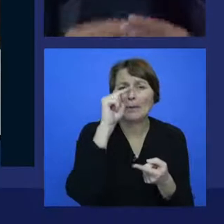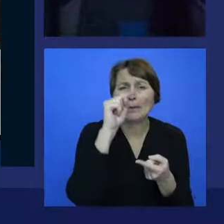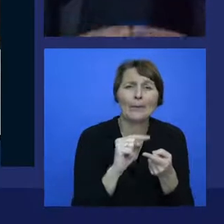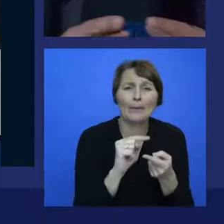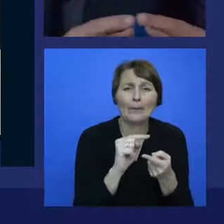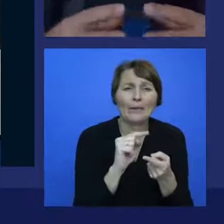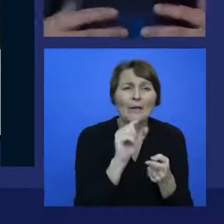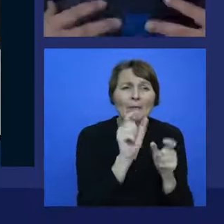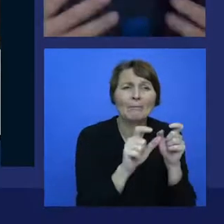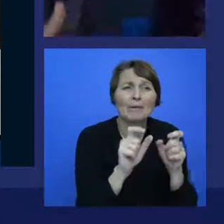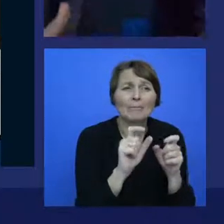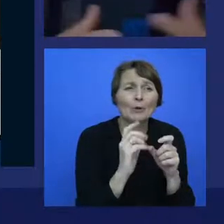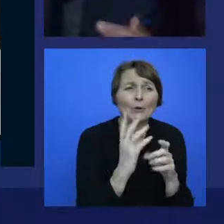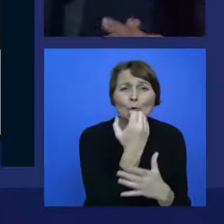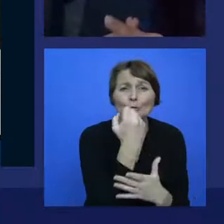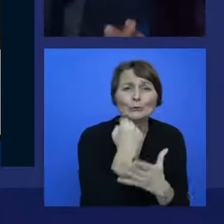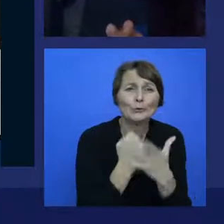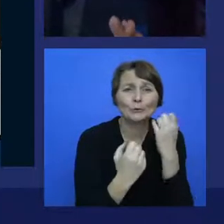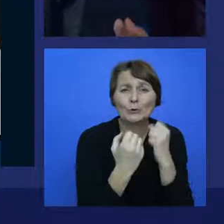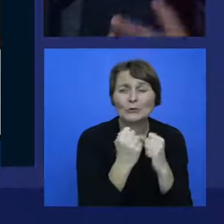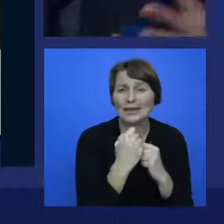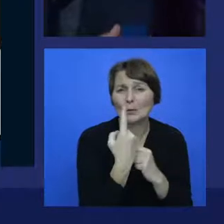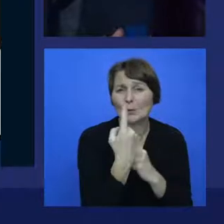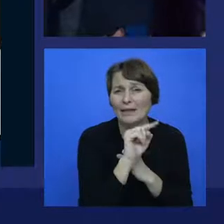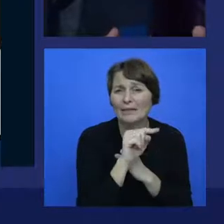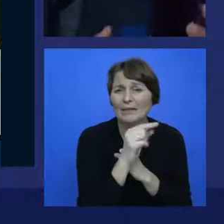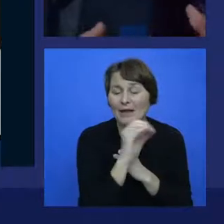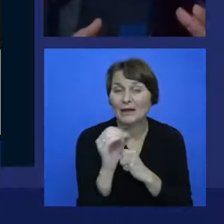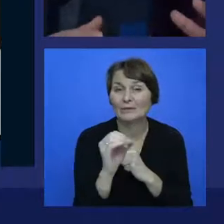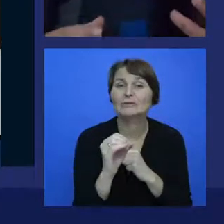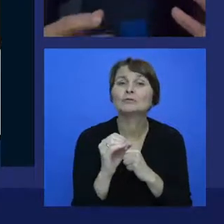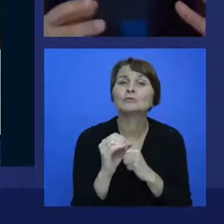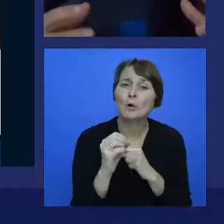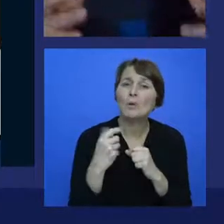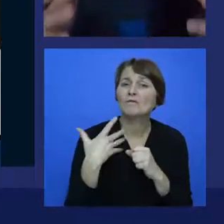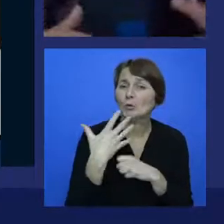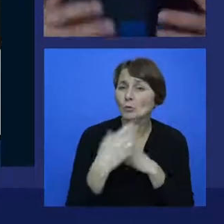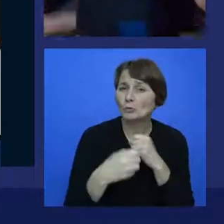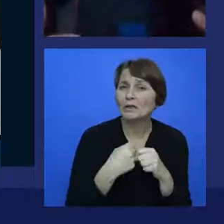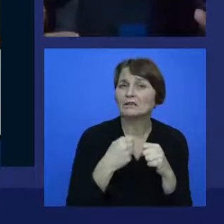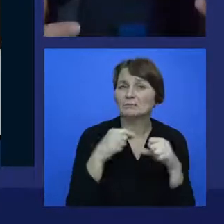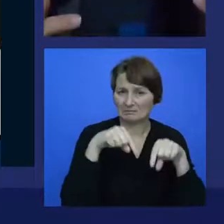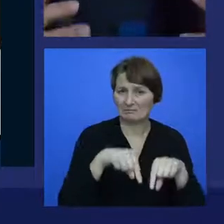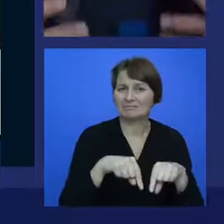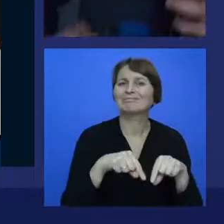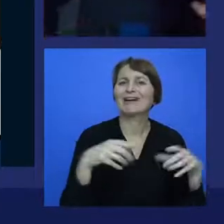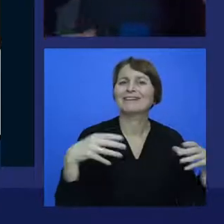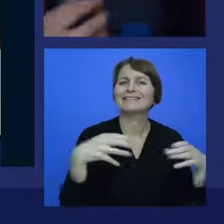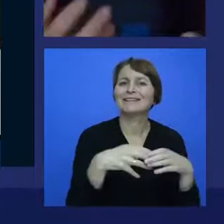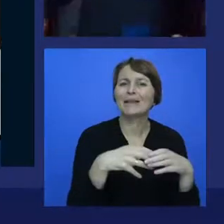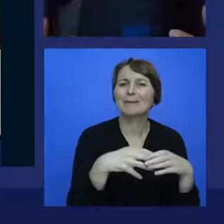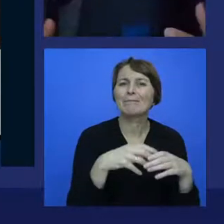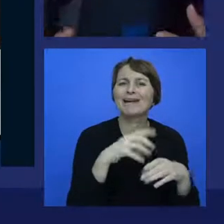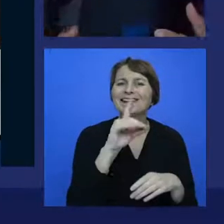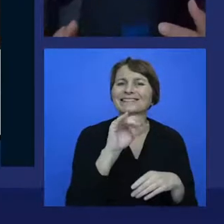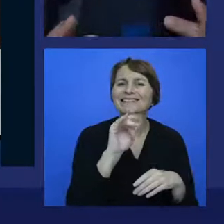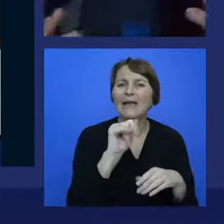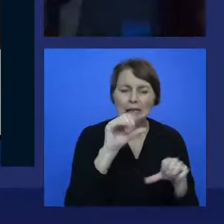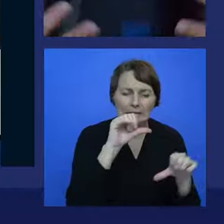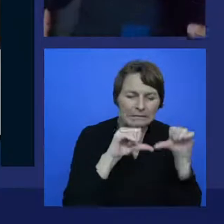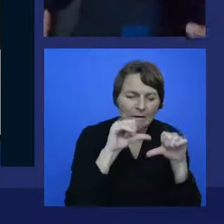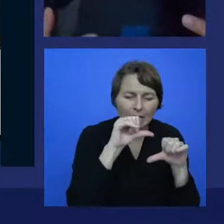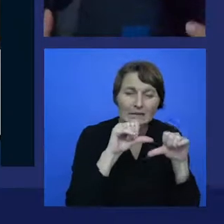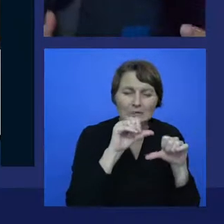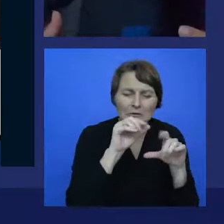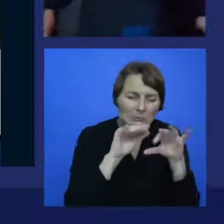And I was on the data science team for a couple of years, and we were just trying to like keep up. And